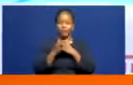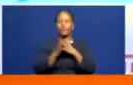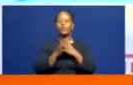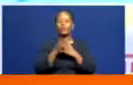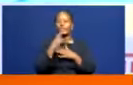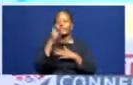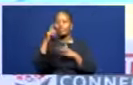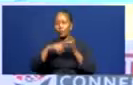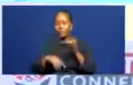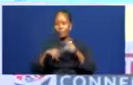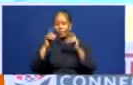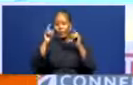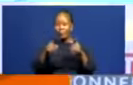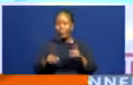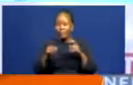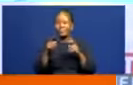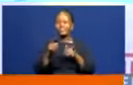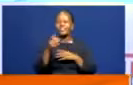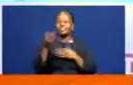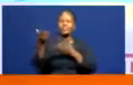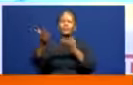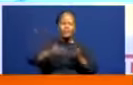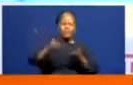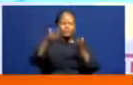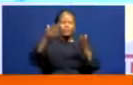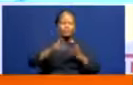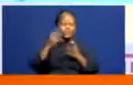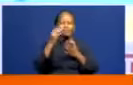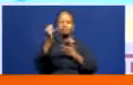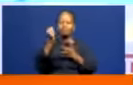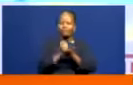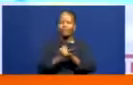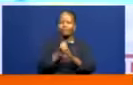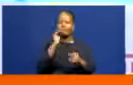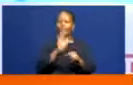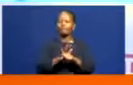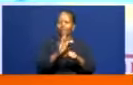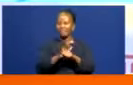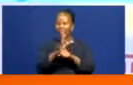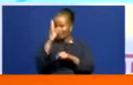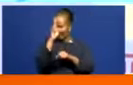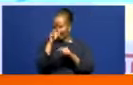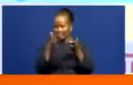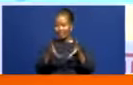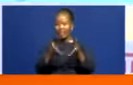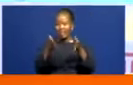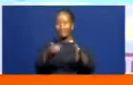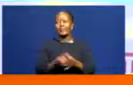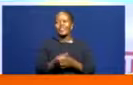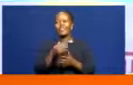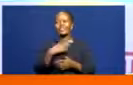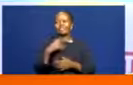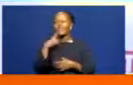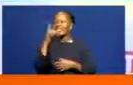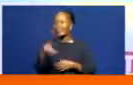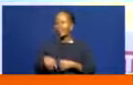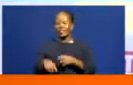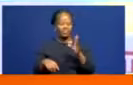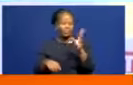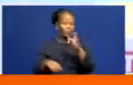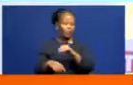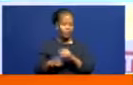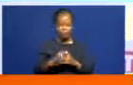to assemble thousands of policemen to keep peace and security in the event. I told them it is not